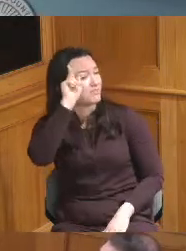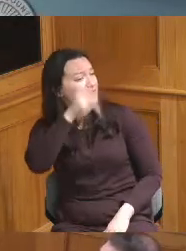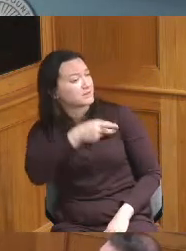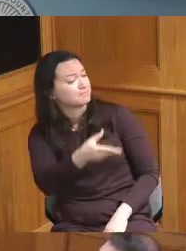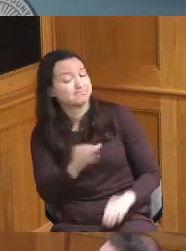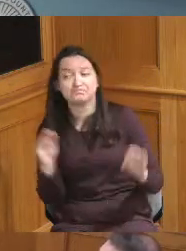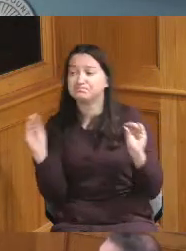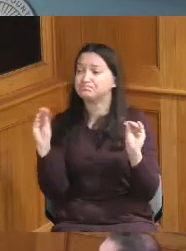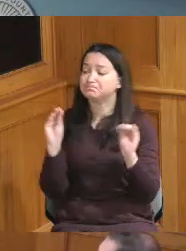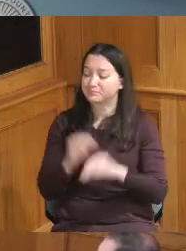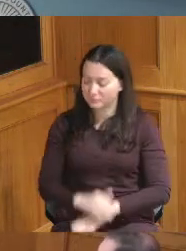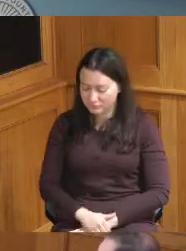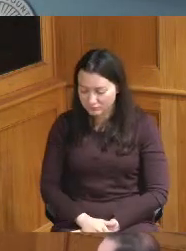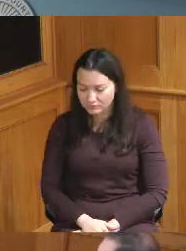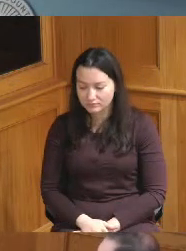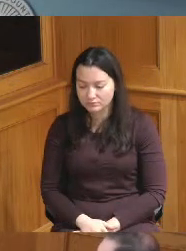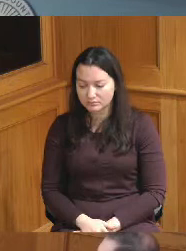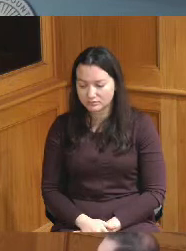questions.